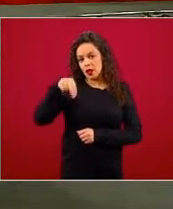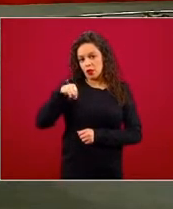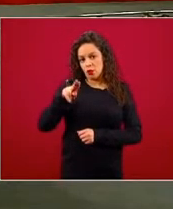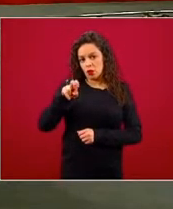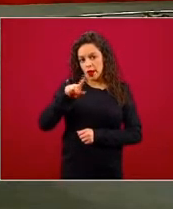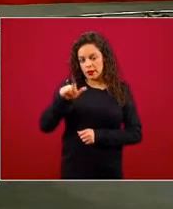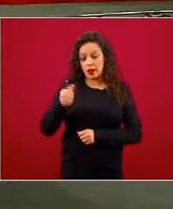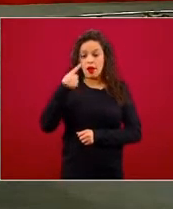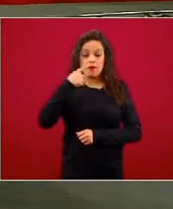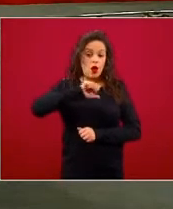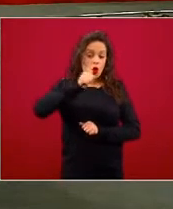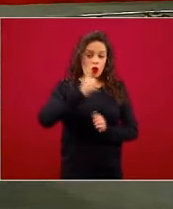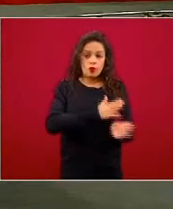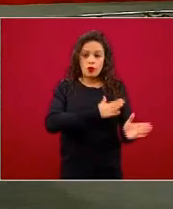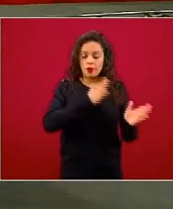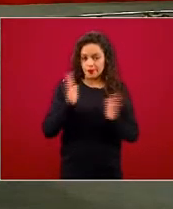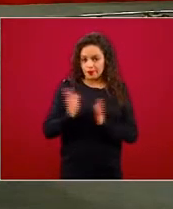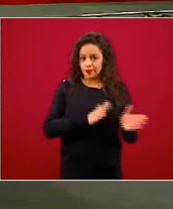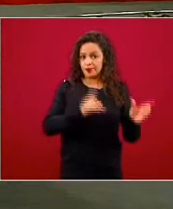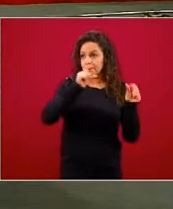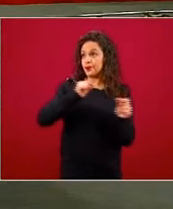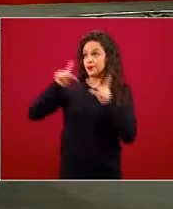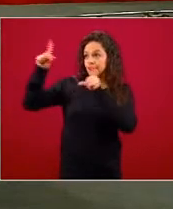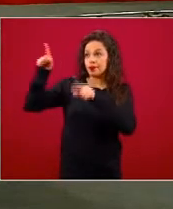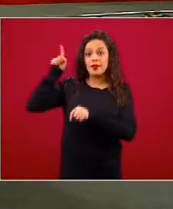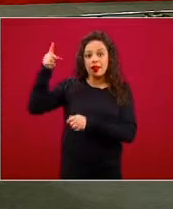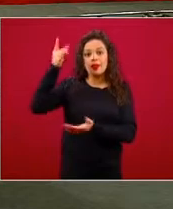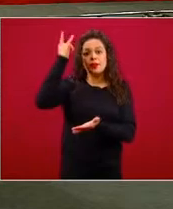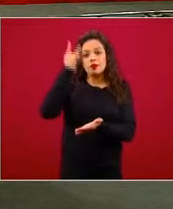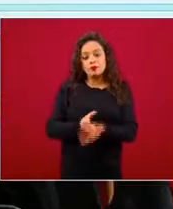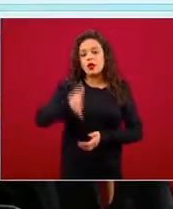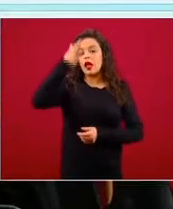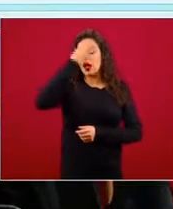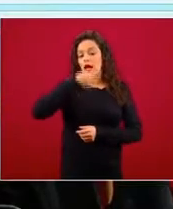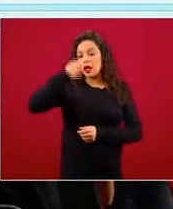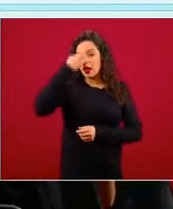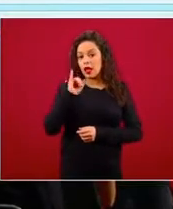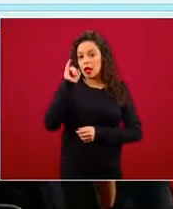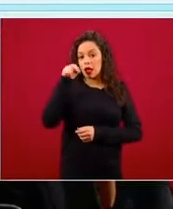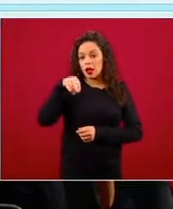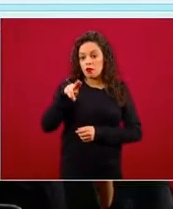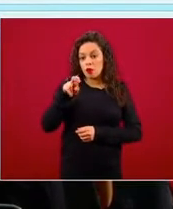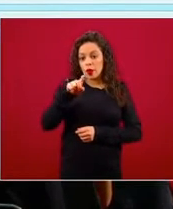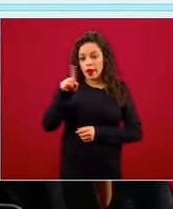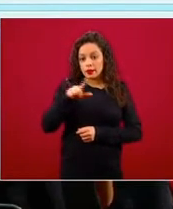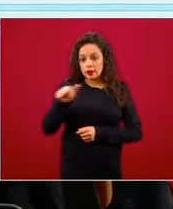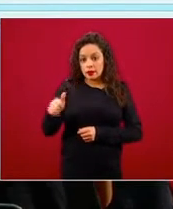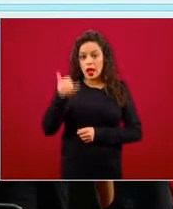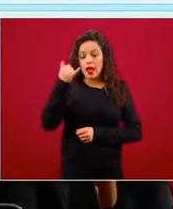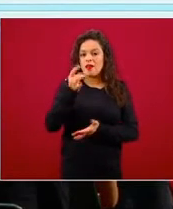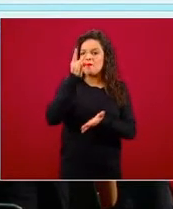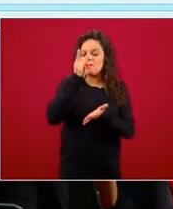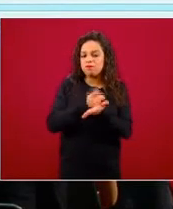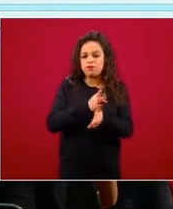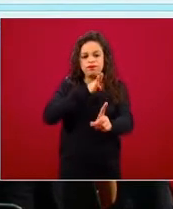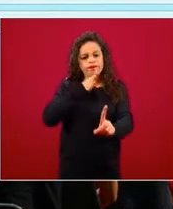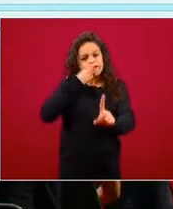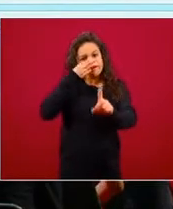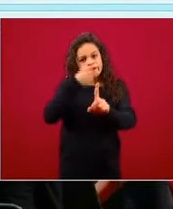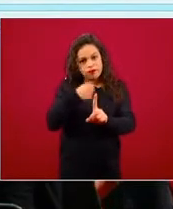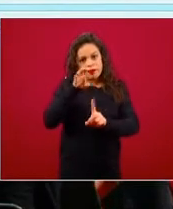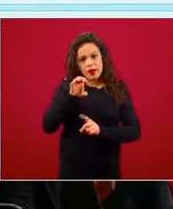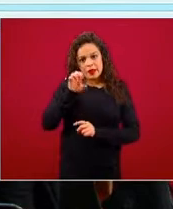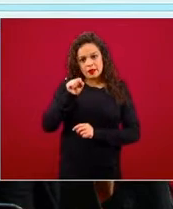the specific cause. For example, the little strips from the very top part of the last slide, you can